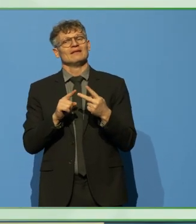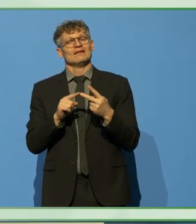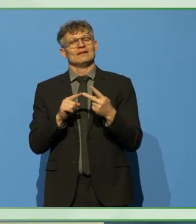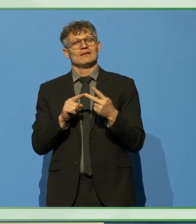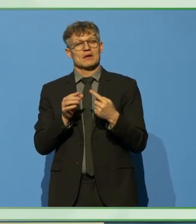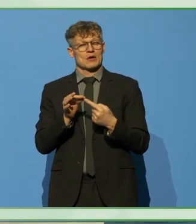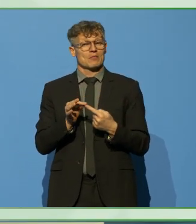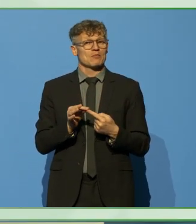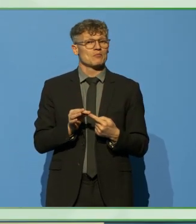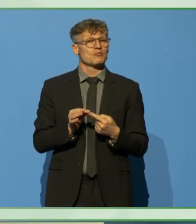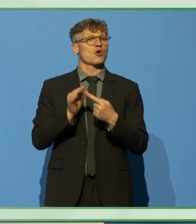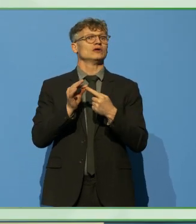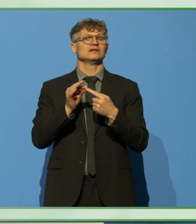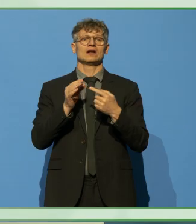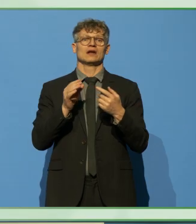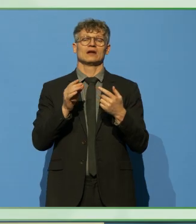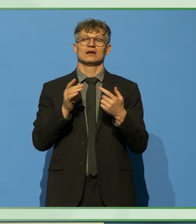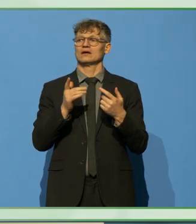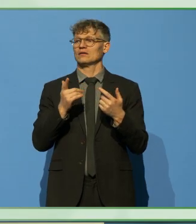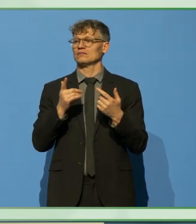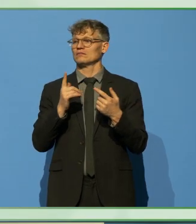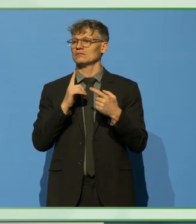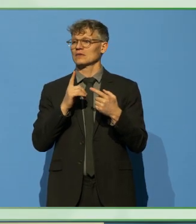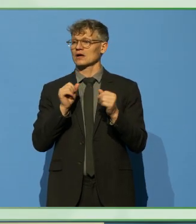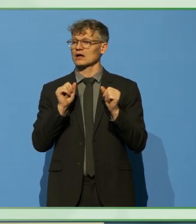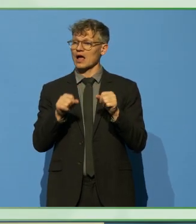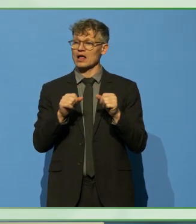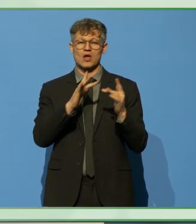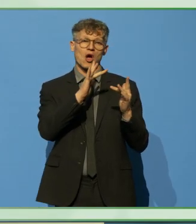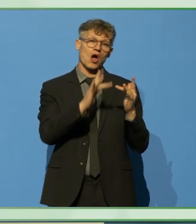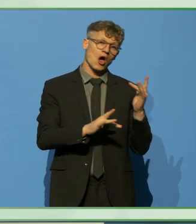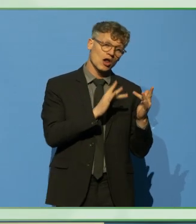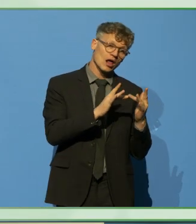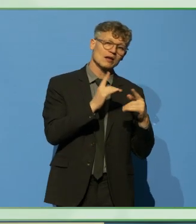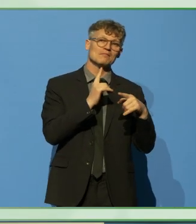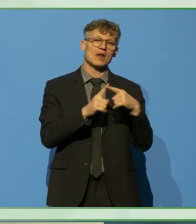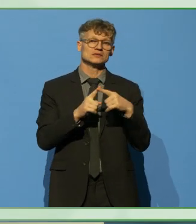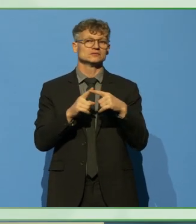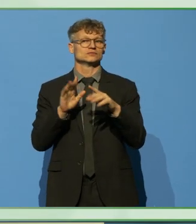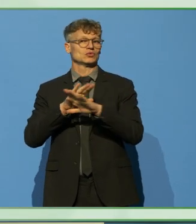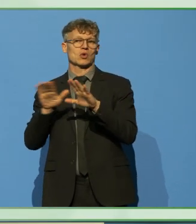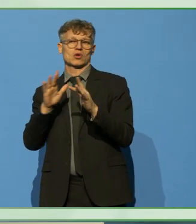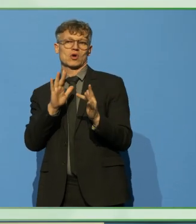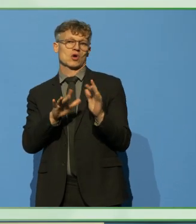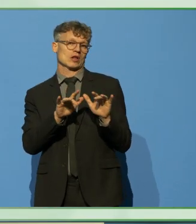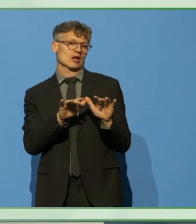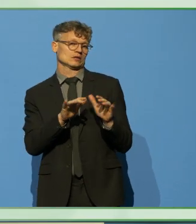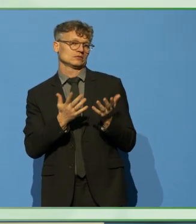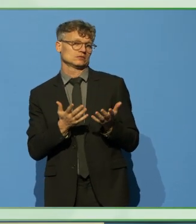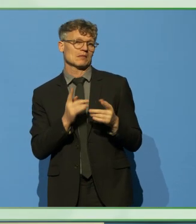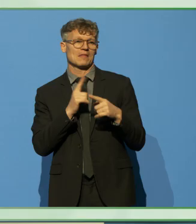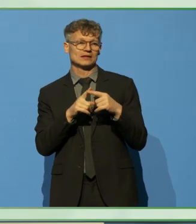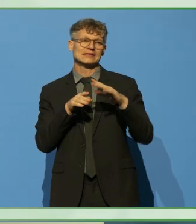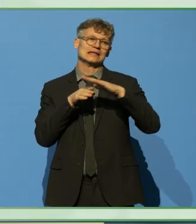available online, but also offline, and of course an accessible interface, that goes without saying. It has to be